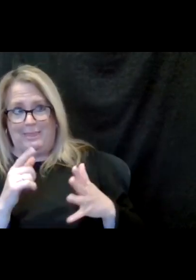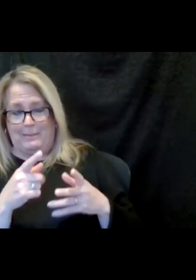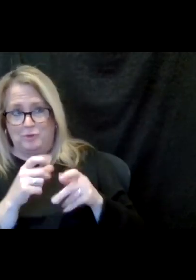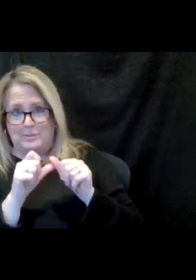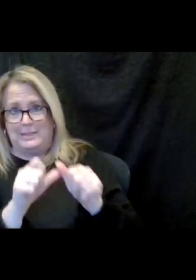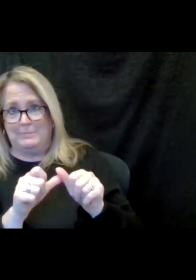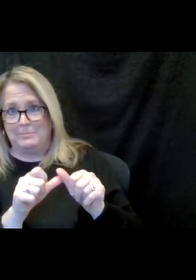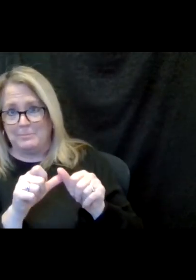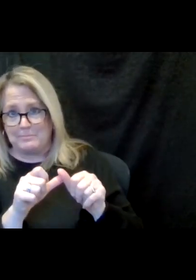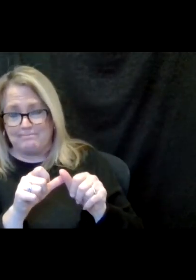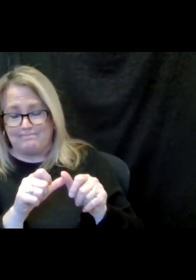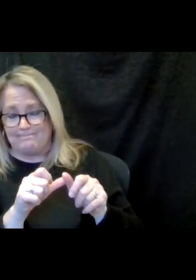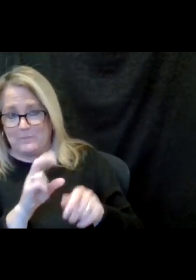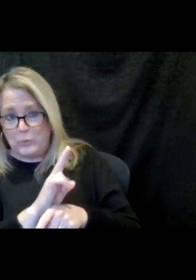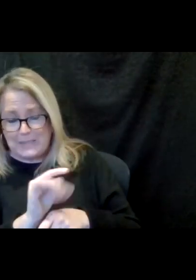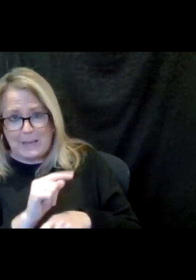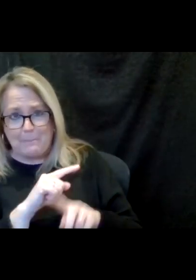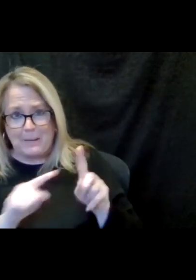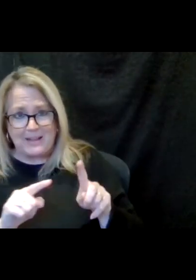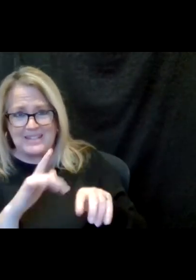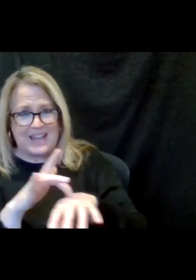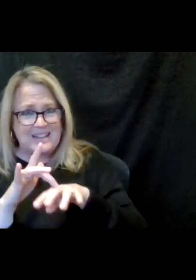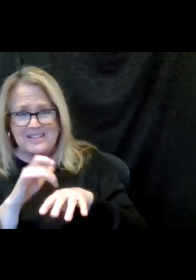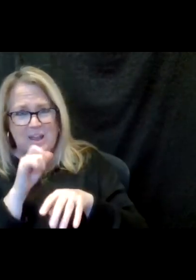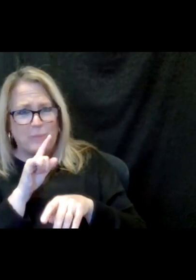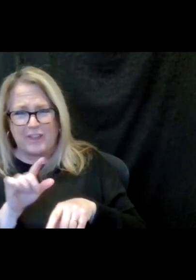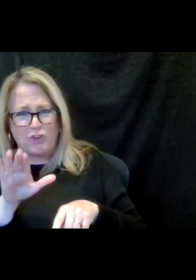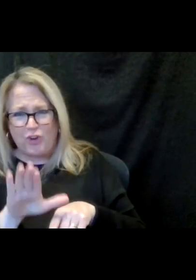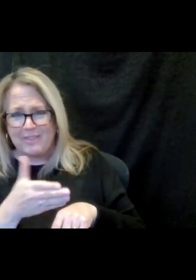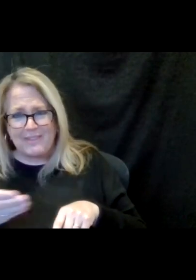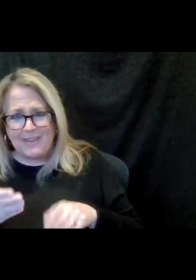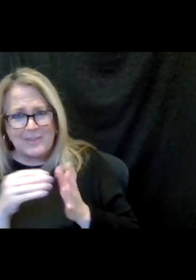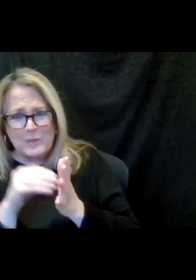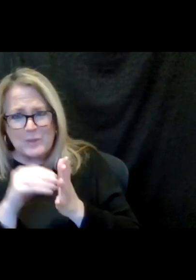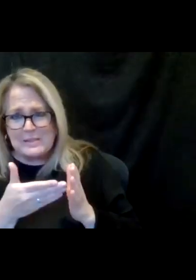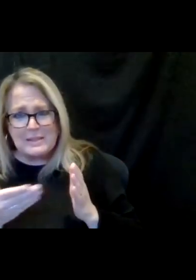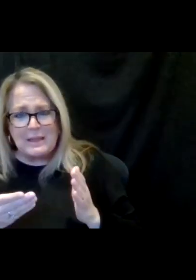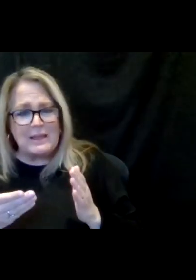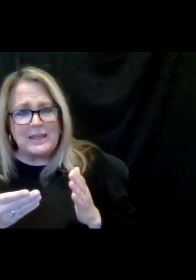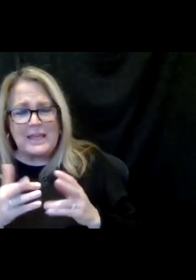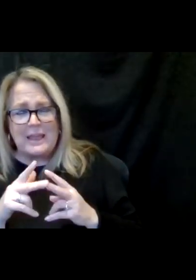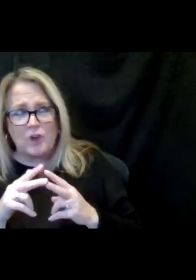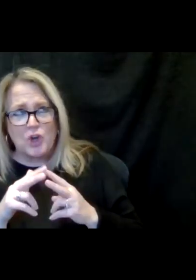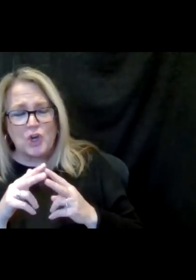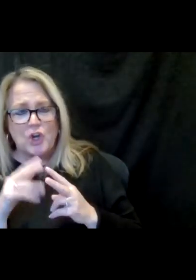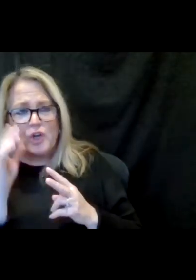it? But tactile is not really her thing, the student's thing either.